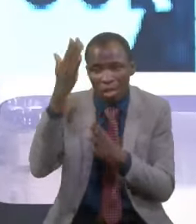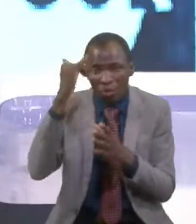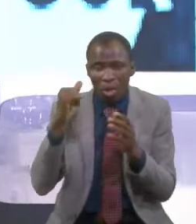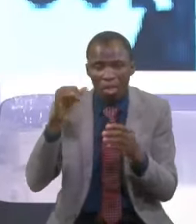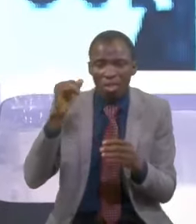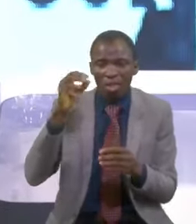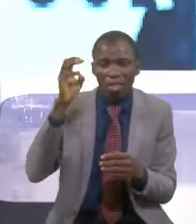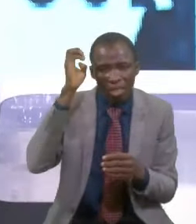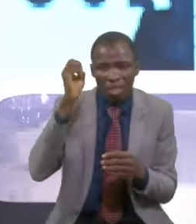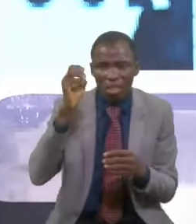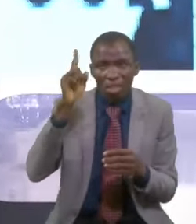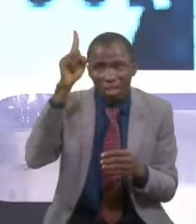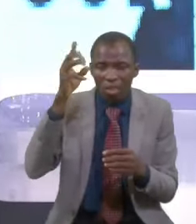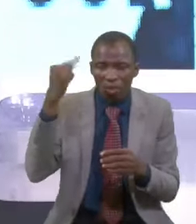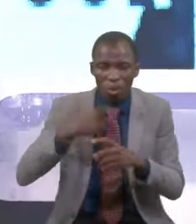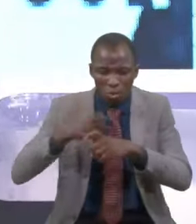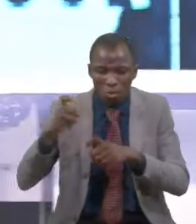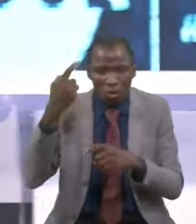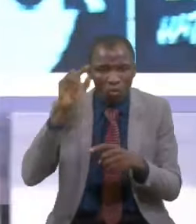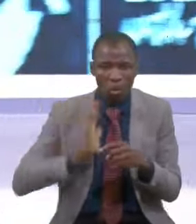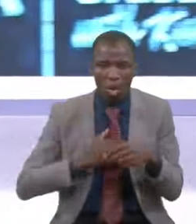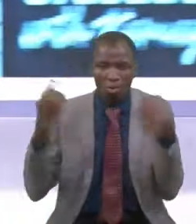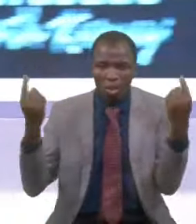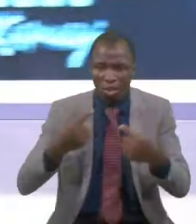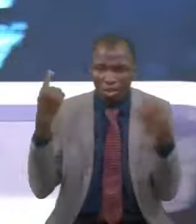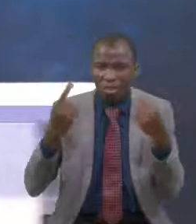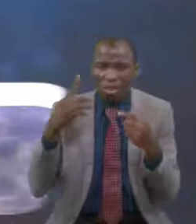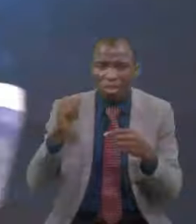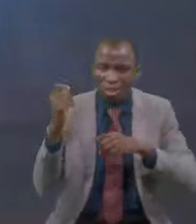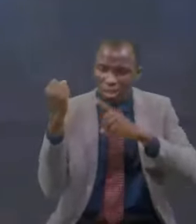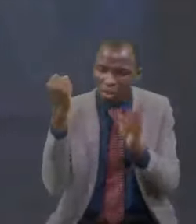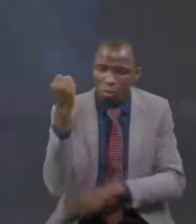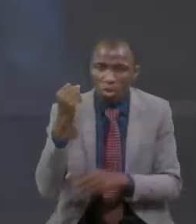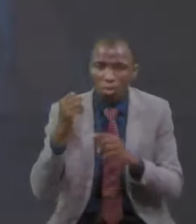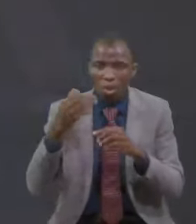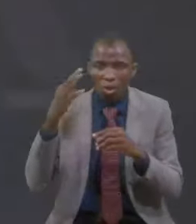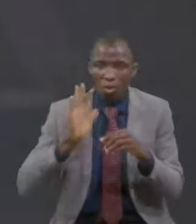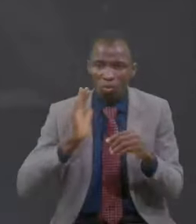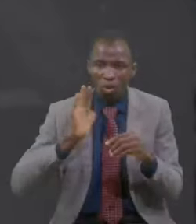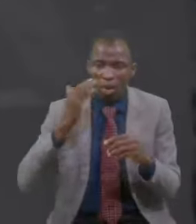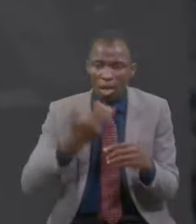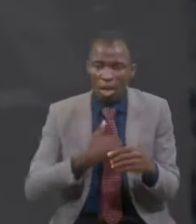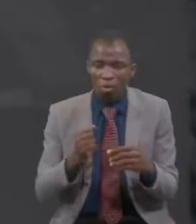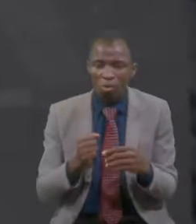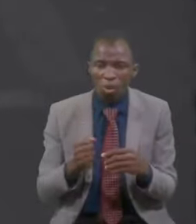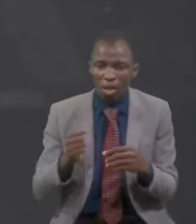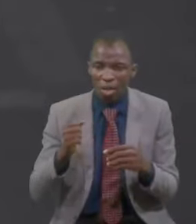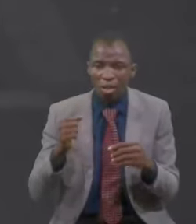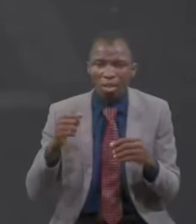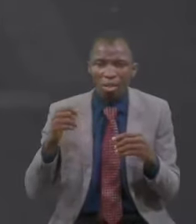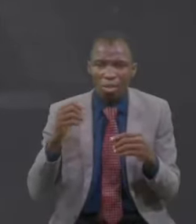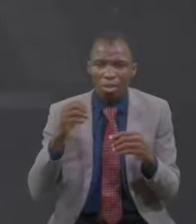was bruised for our iniquities. The chastisement of our peace was upon